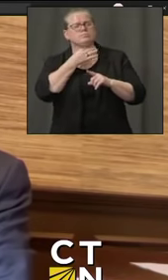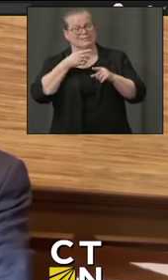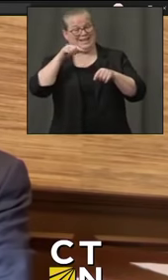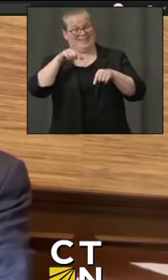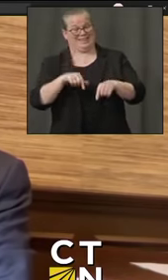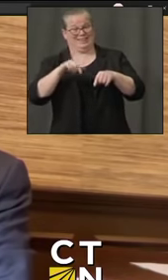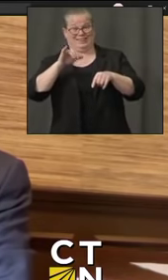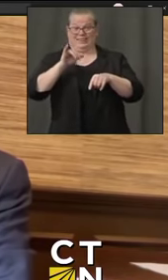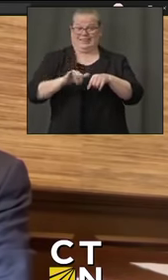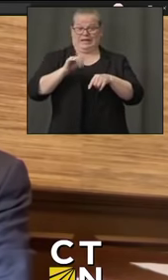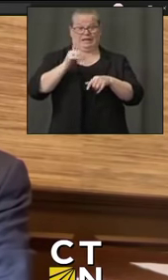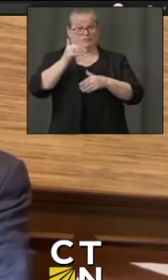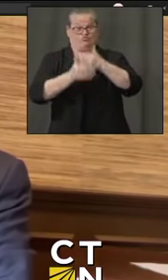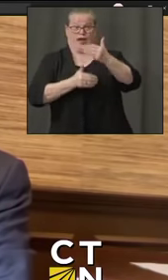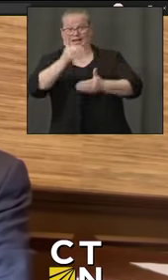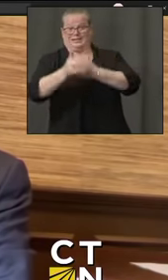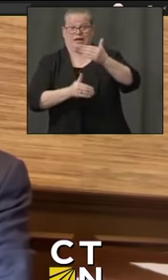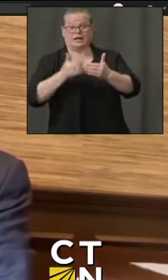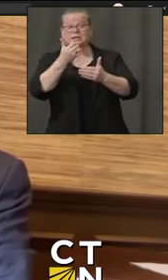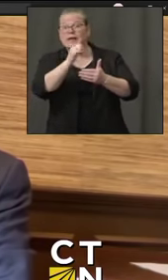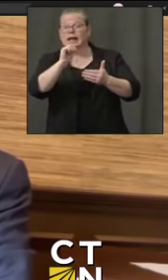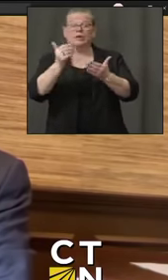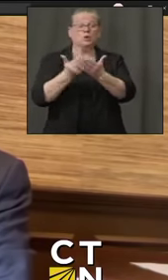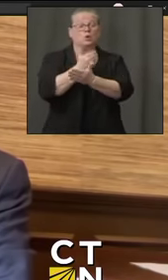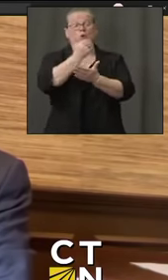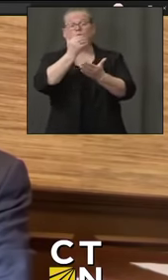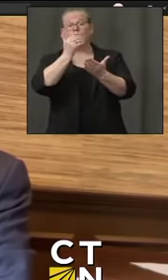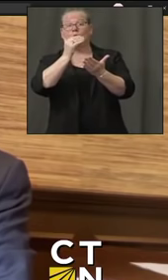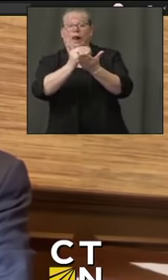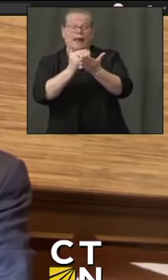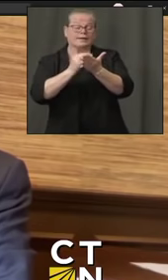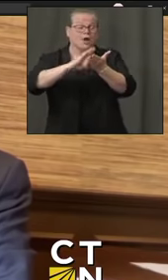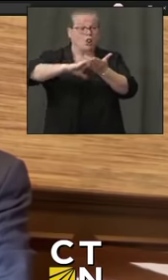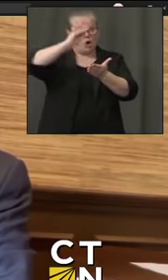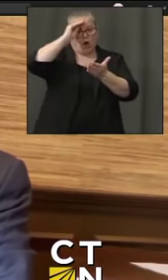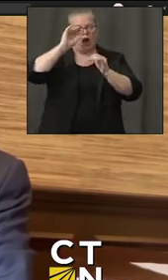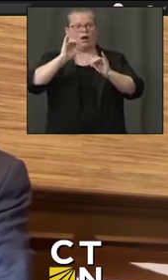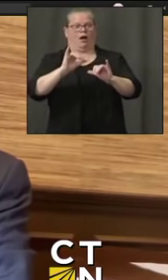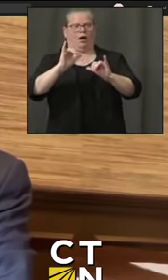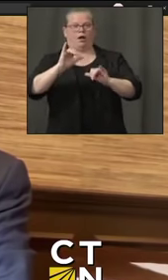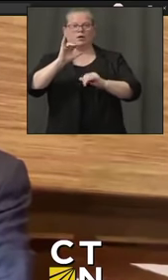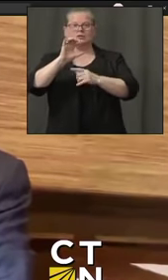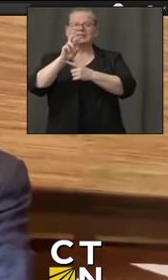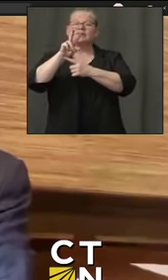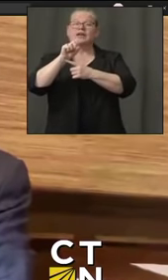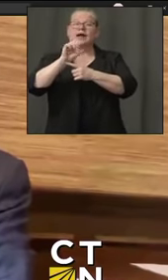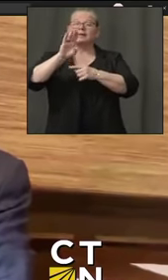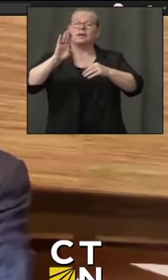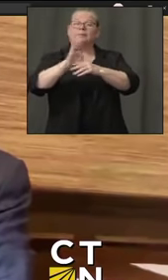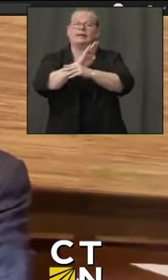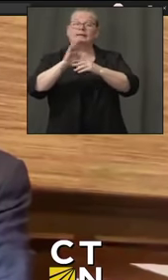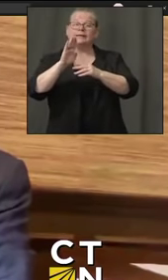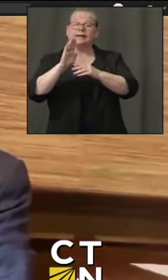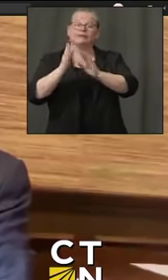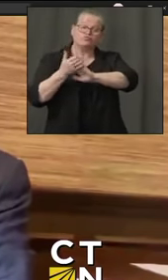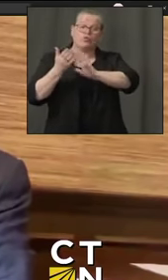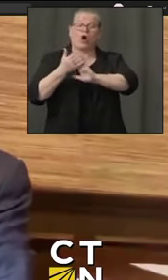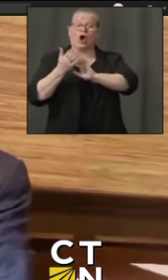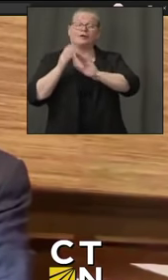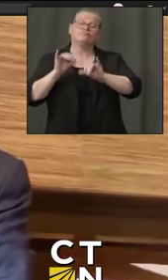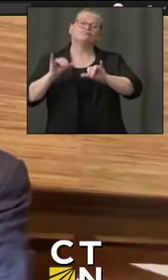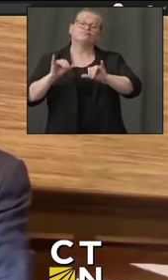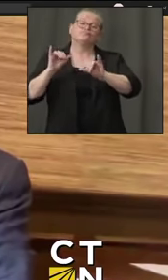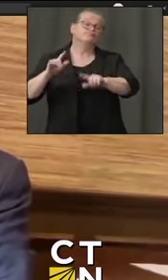permanently change how CVS does its business? CVS obviously has been looking at doing more stuff on site at